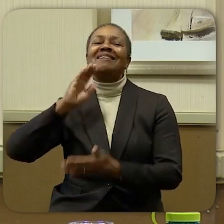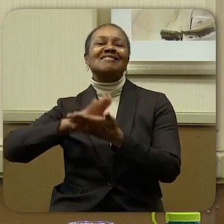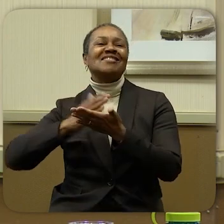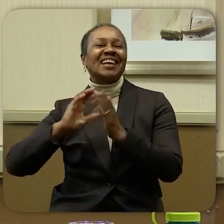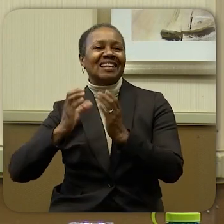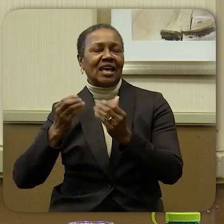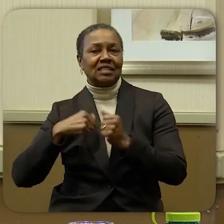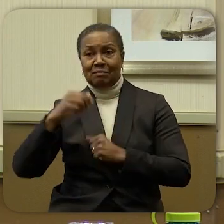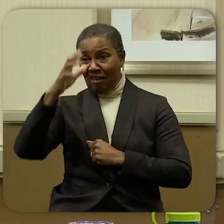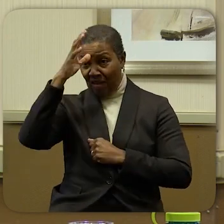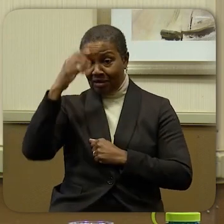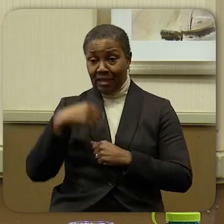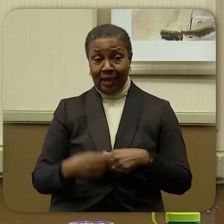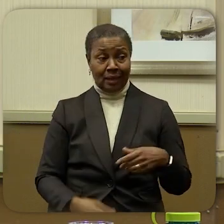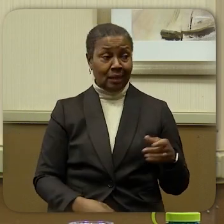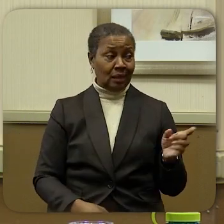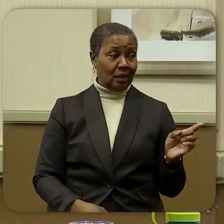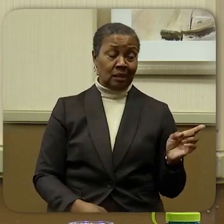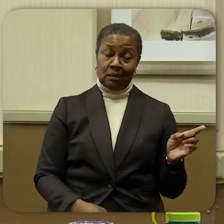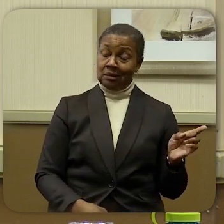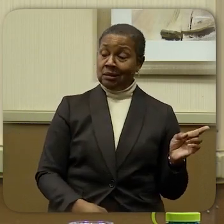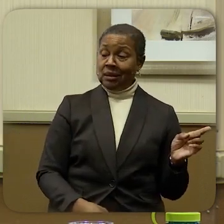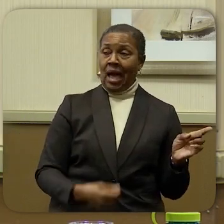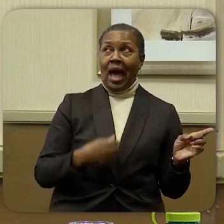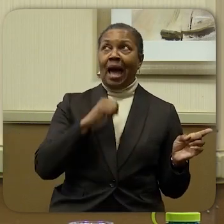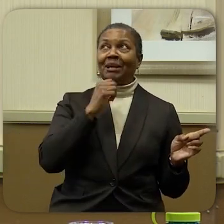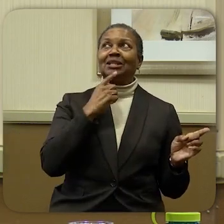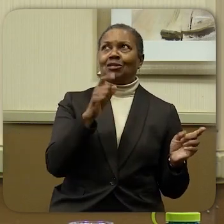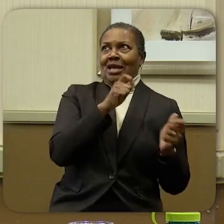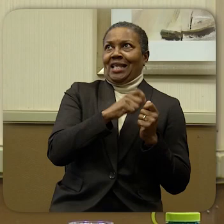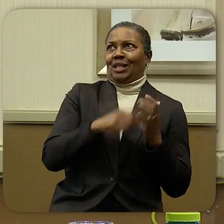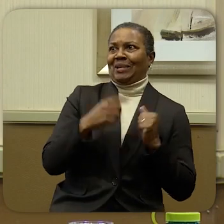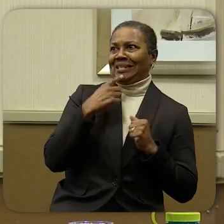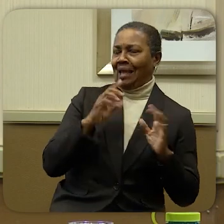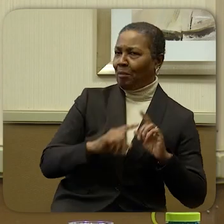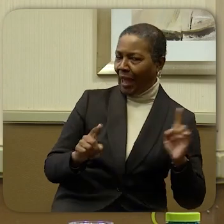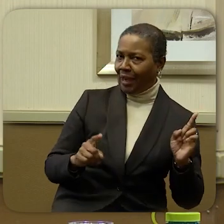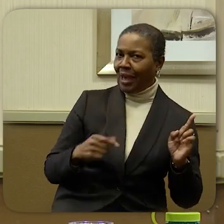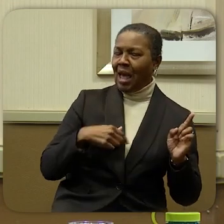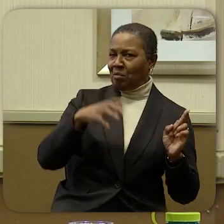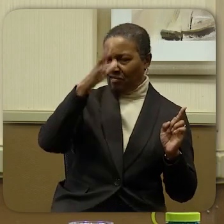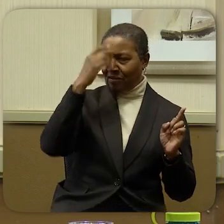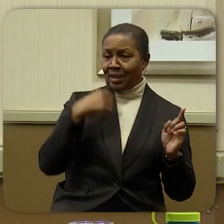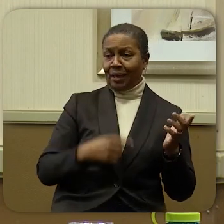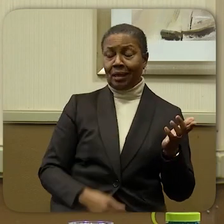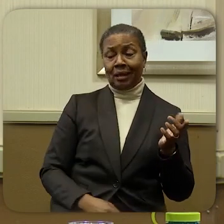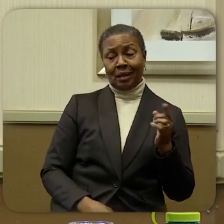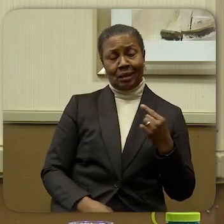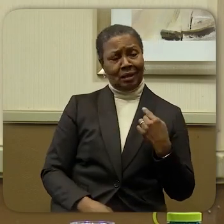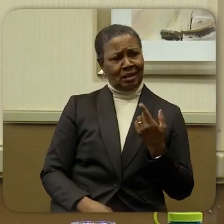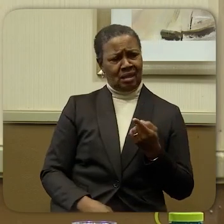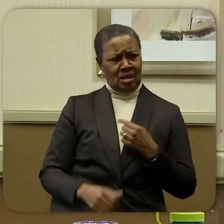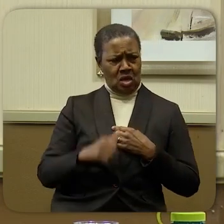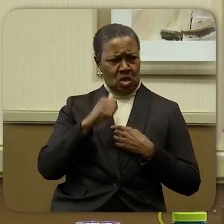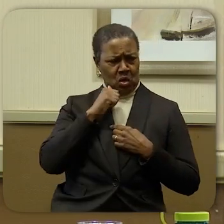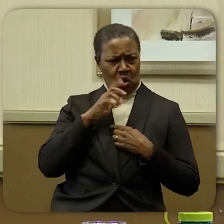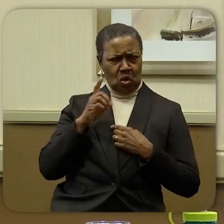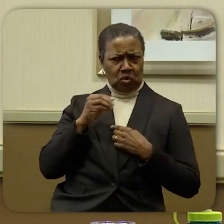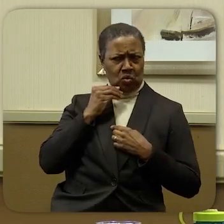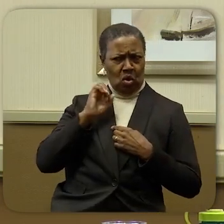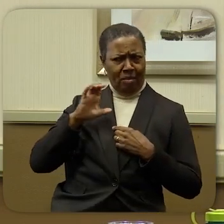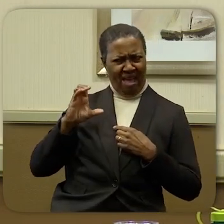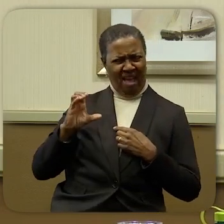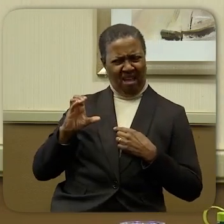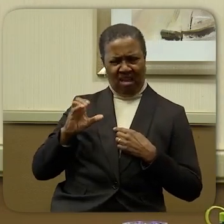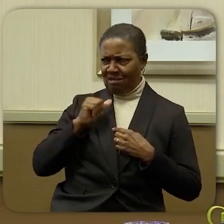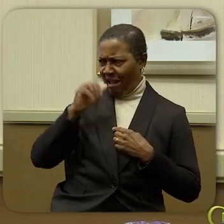my dad was like, I'm not going to tell you what exactly he said, but it was like, well, girls do home ec, guys